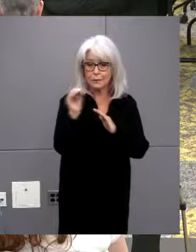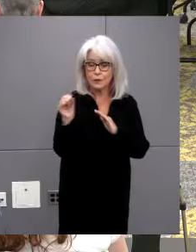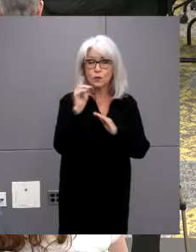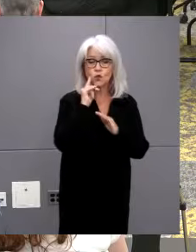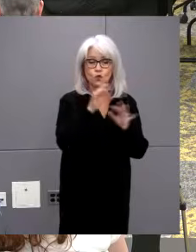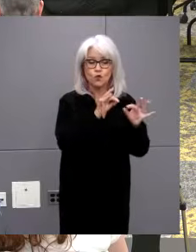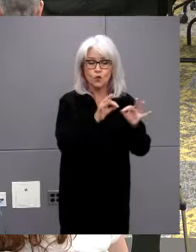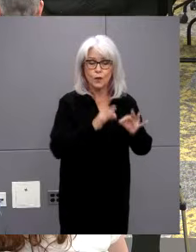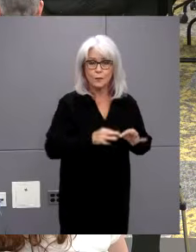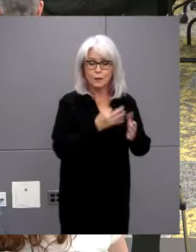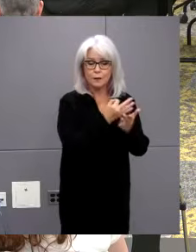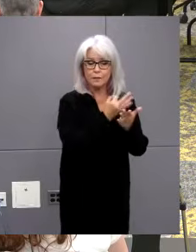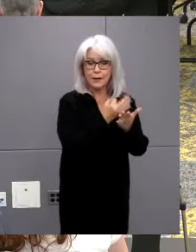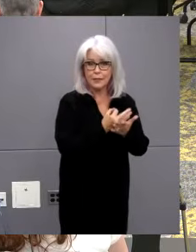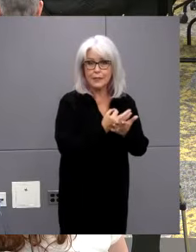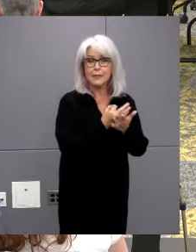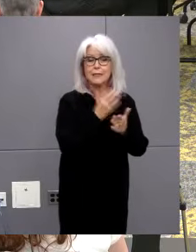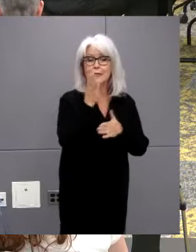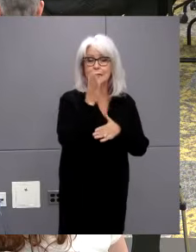committee as